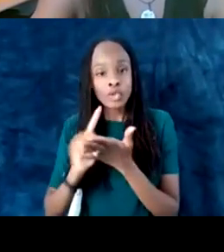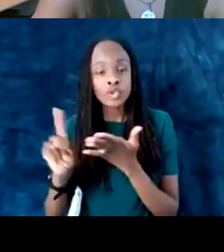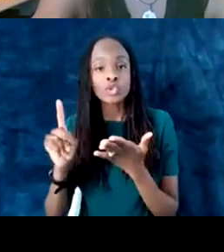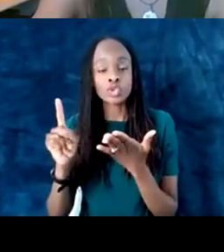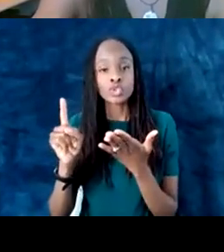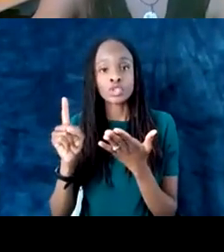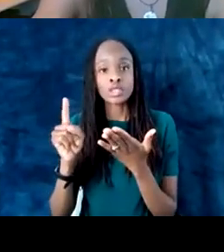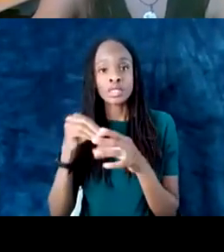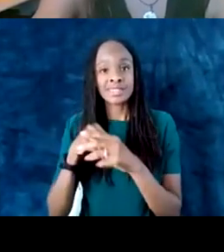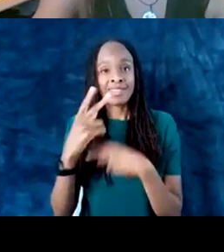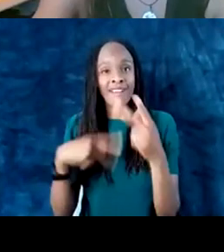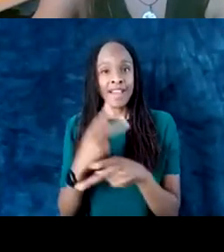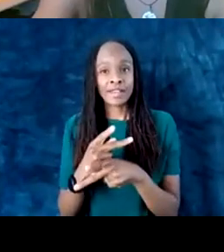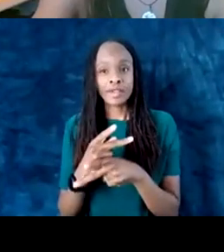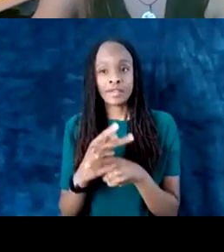of